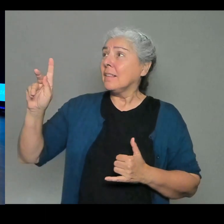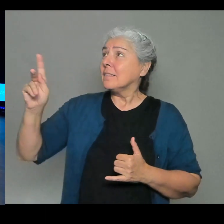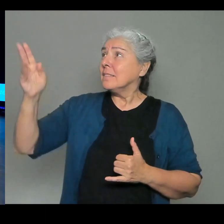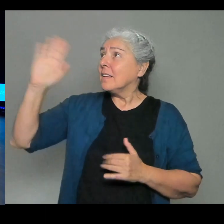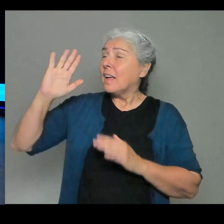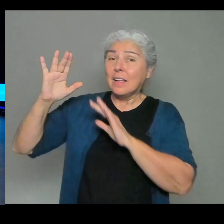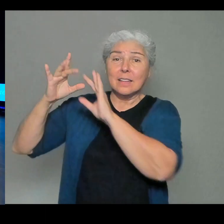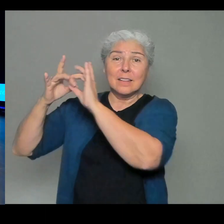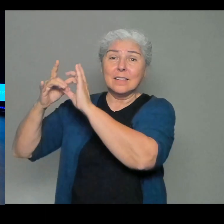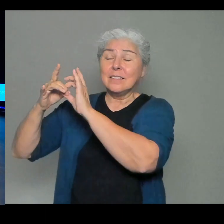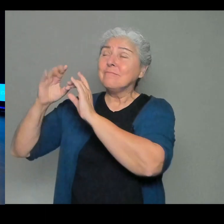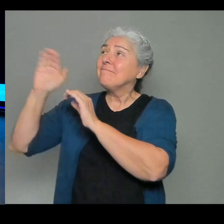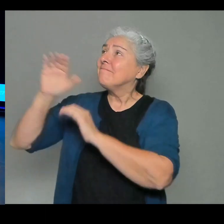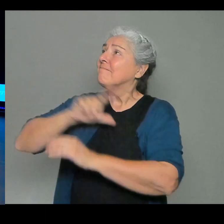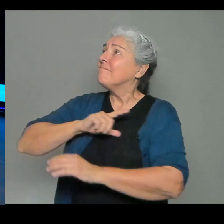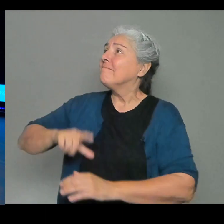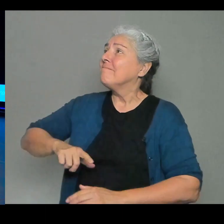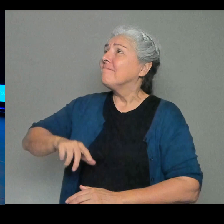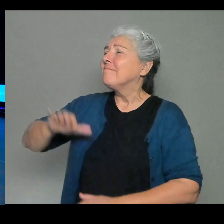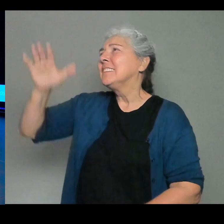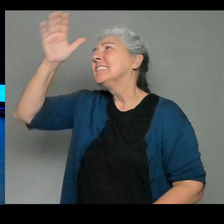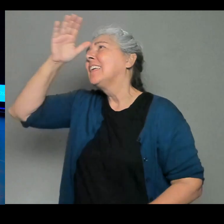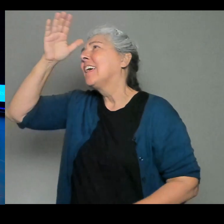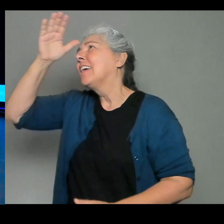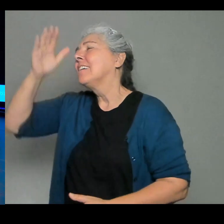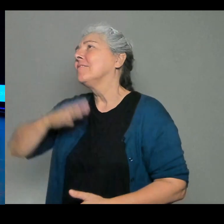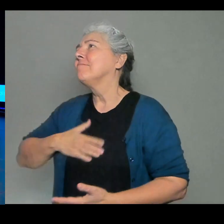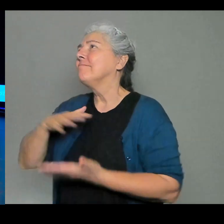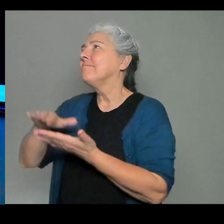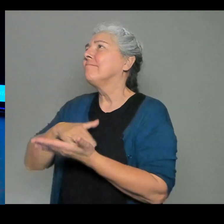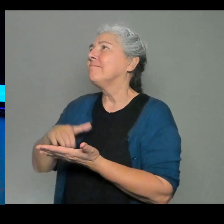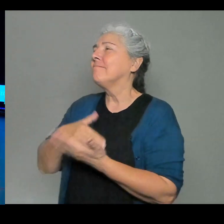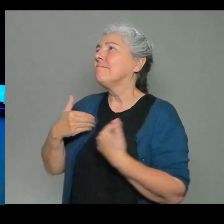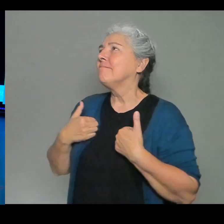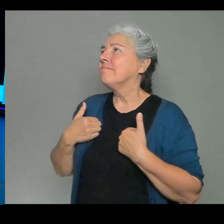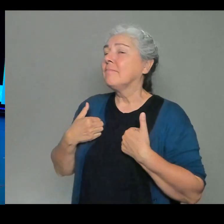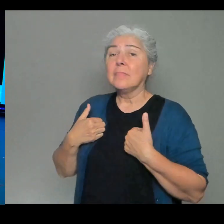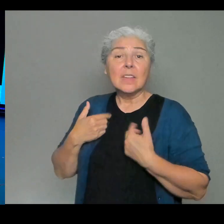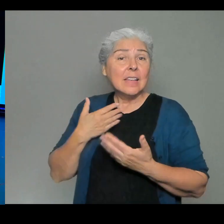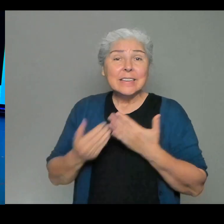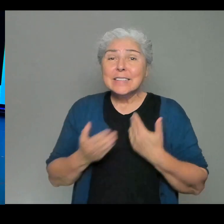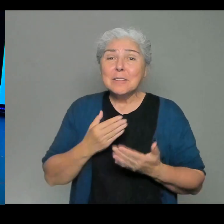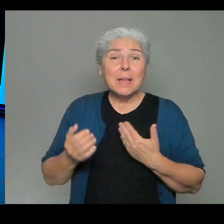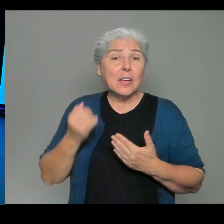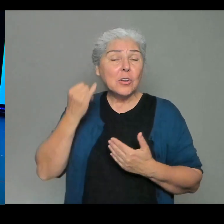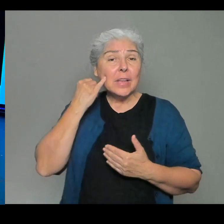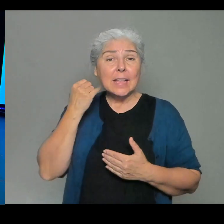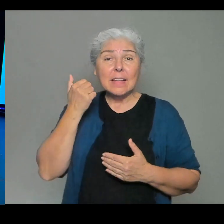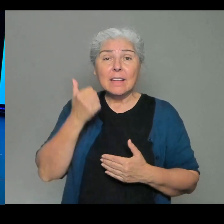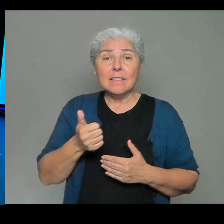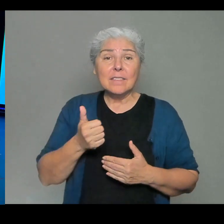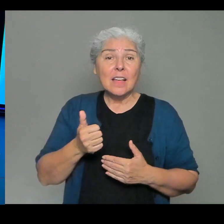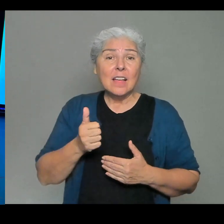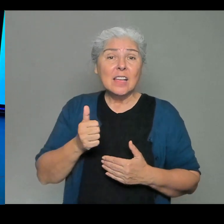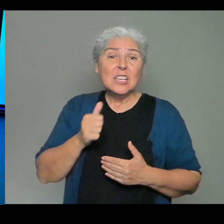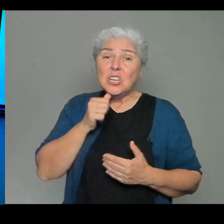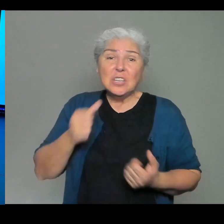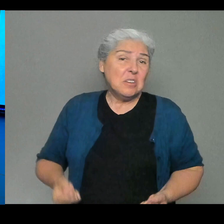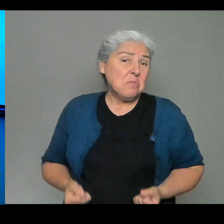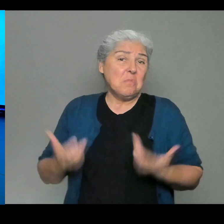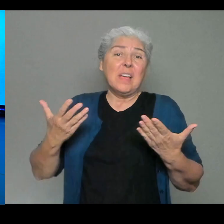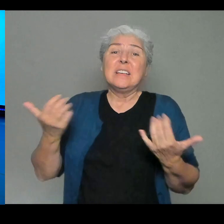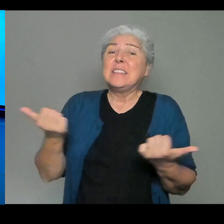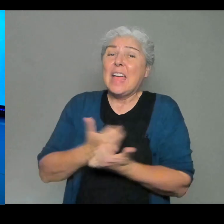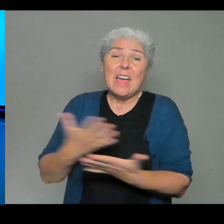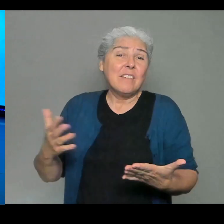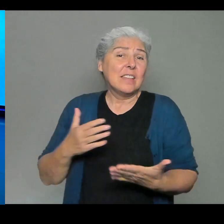came back to God and said, Lord, Dad, please forgive me. Even if you didn't walk away and